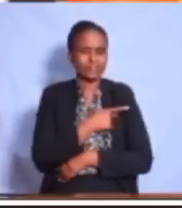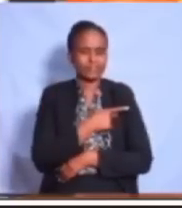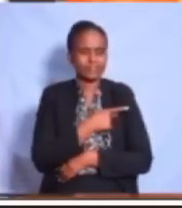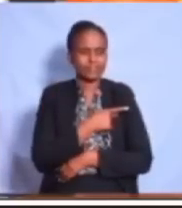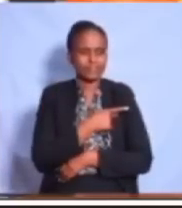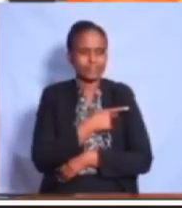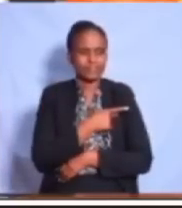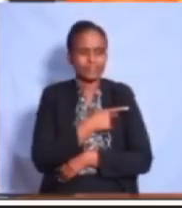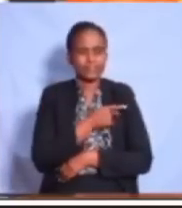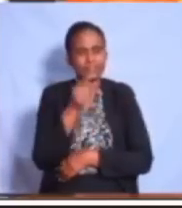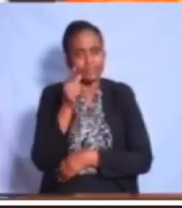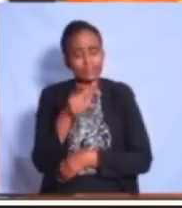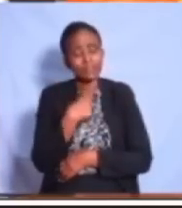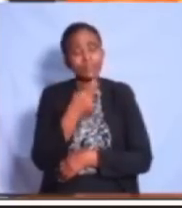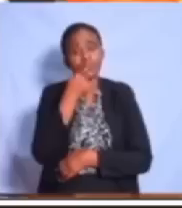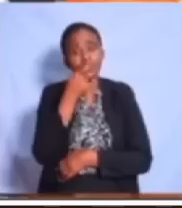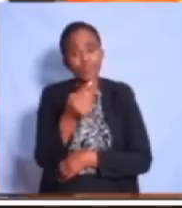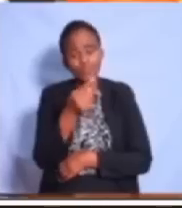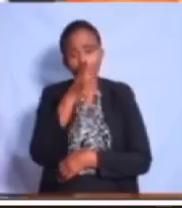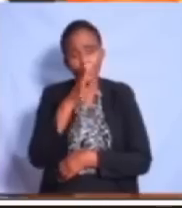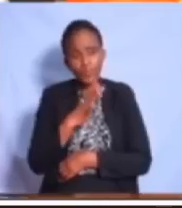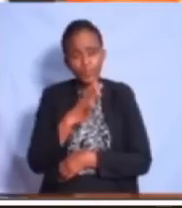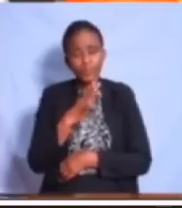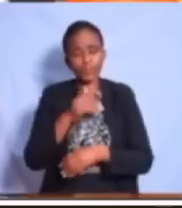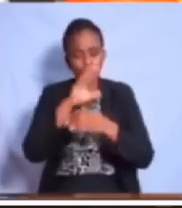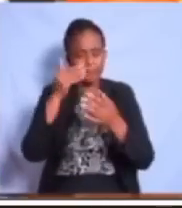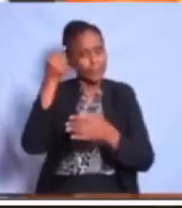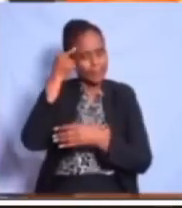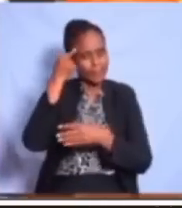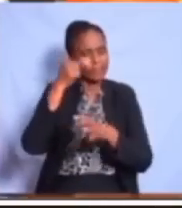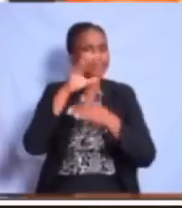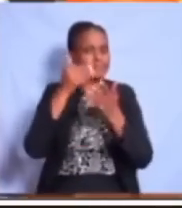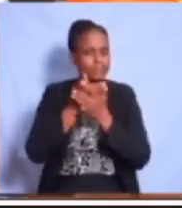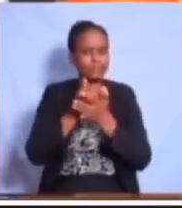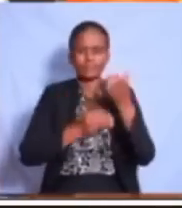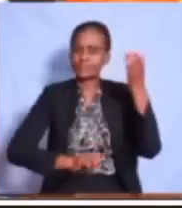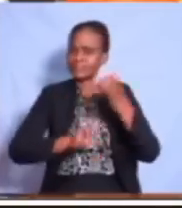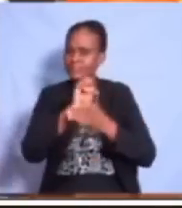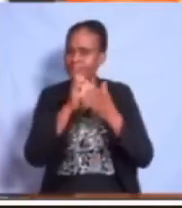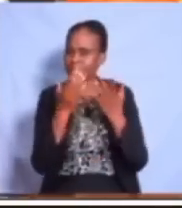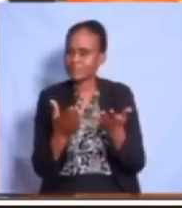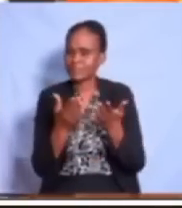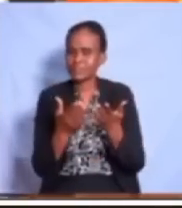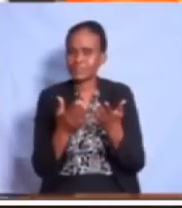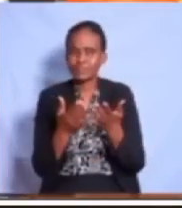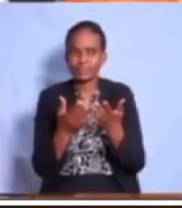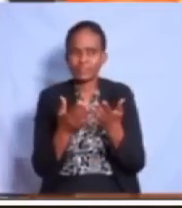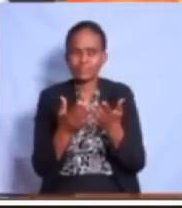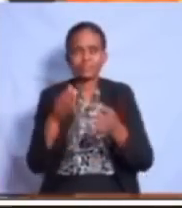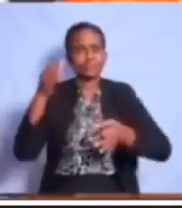I dare say, Madam Speaker, the whole government, the executive,